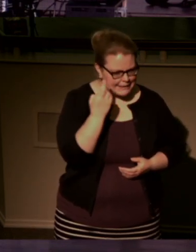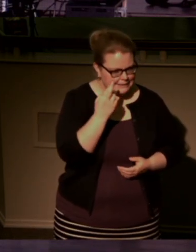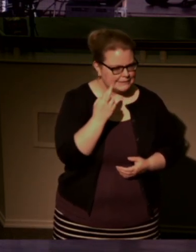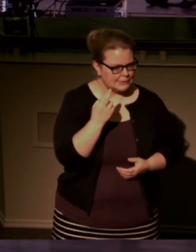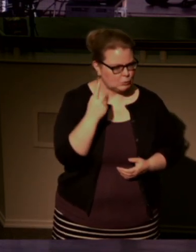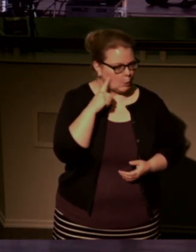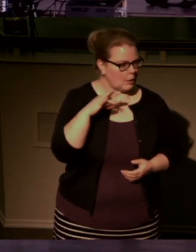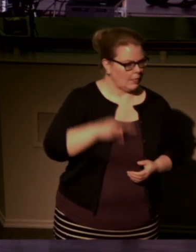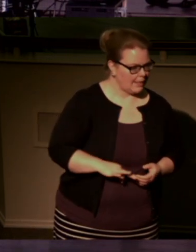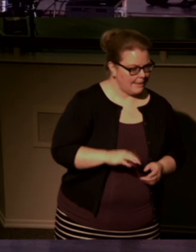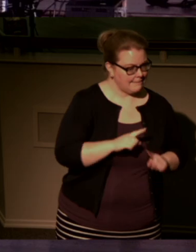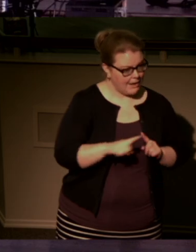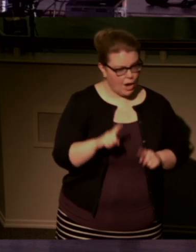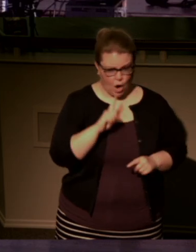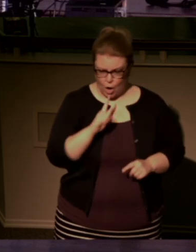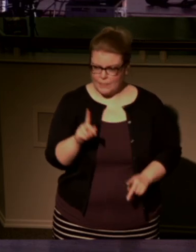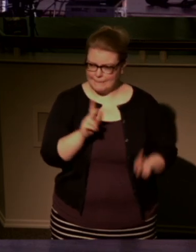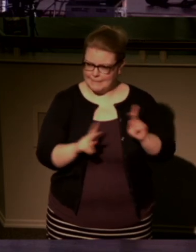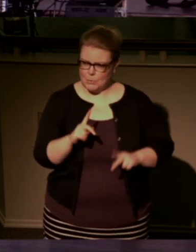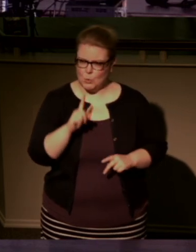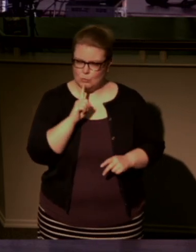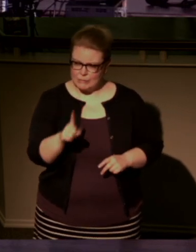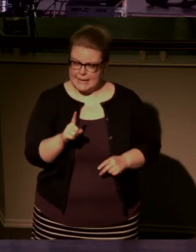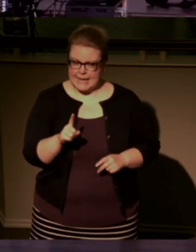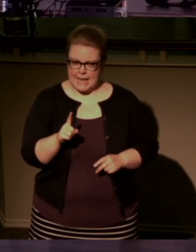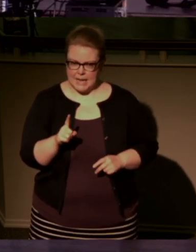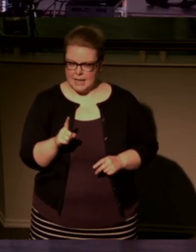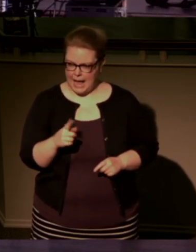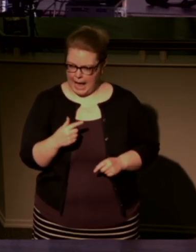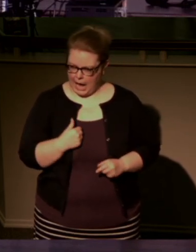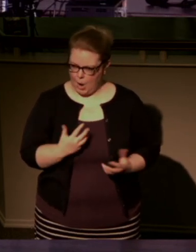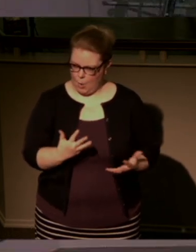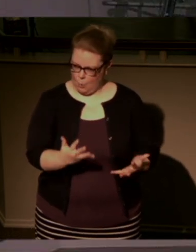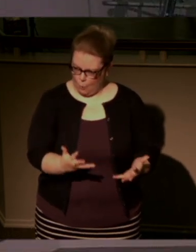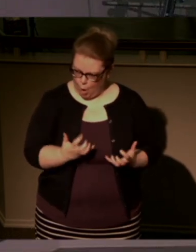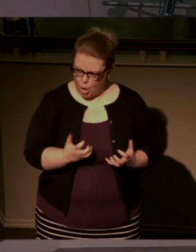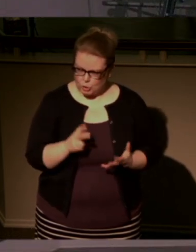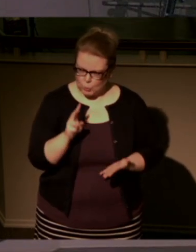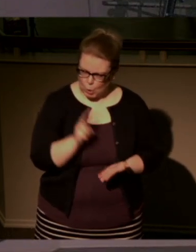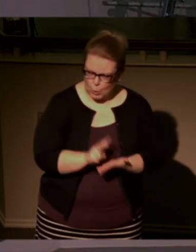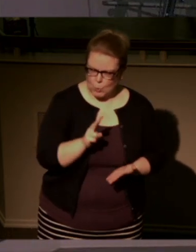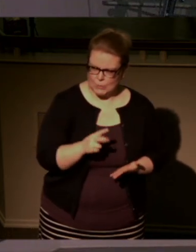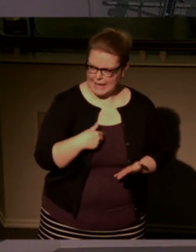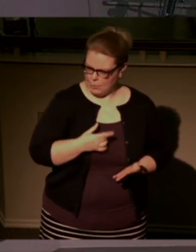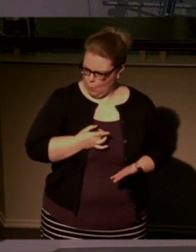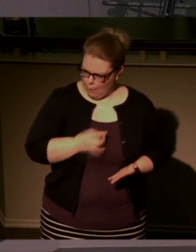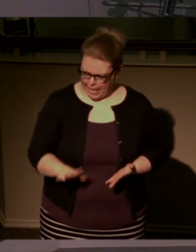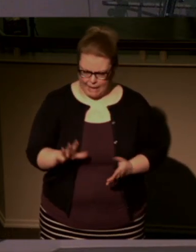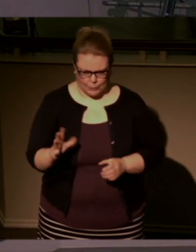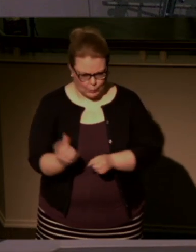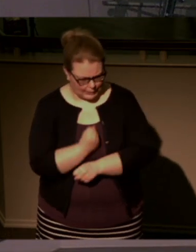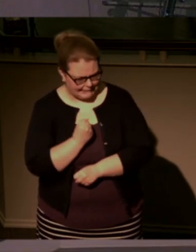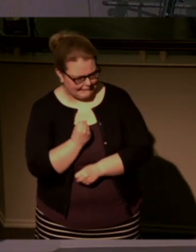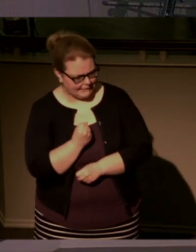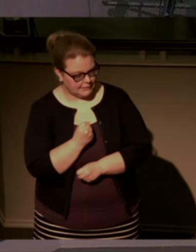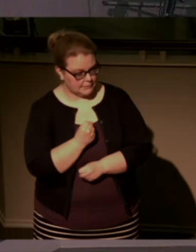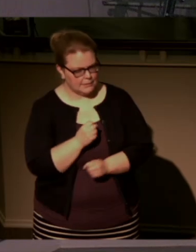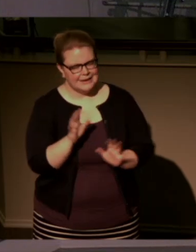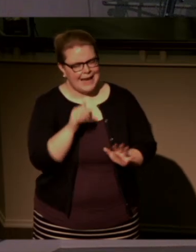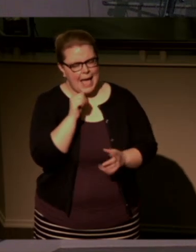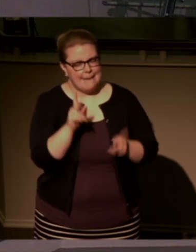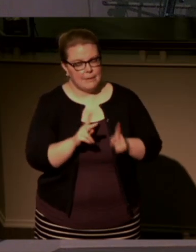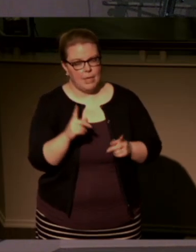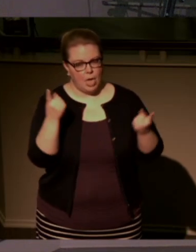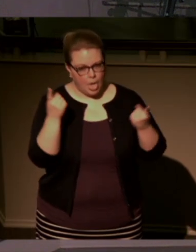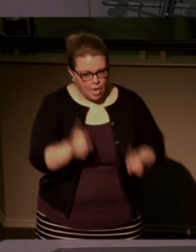win, but literally, are there people out there who are aiming to lose all the time? I don't mean people who end up losing all the